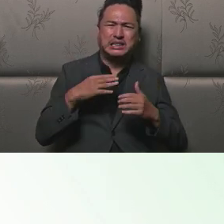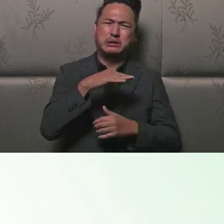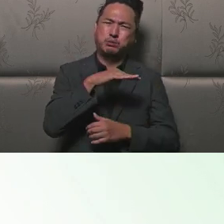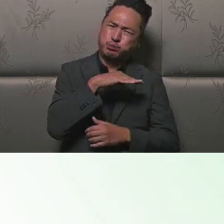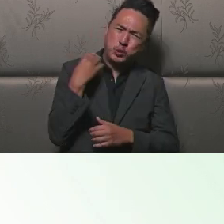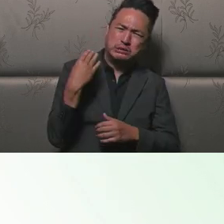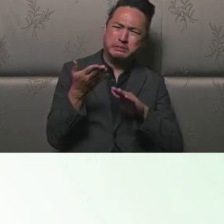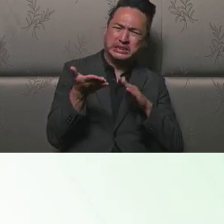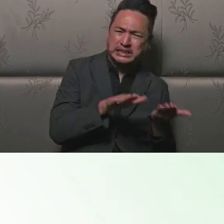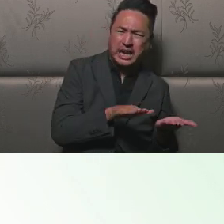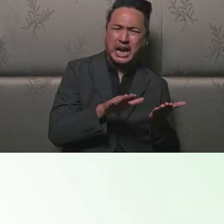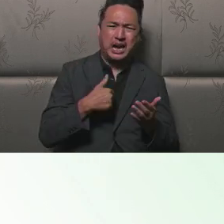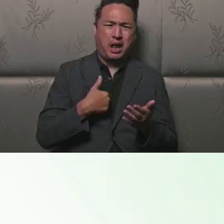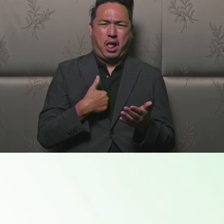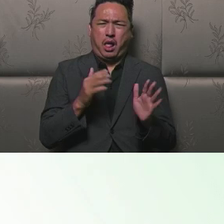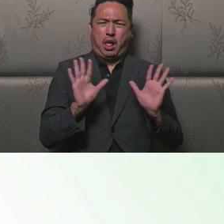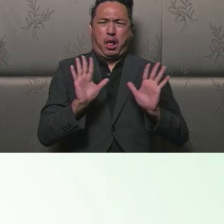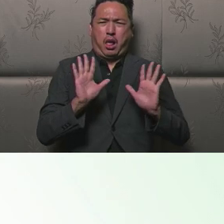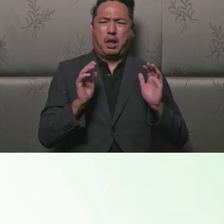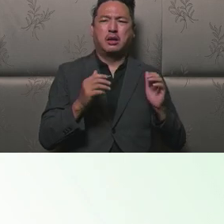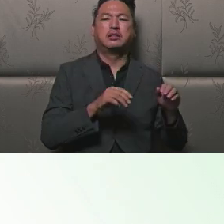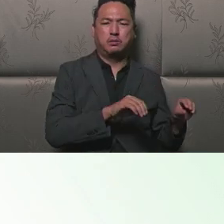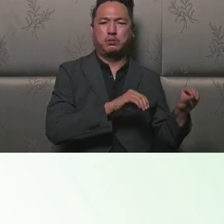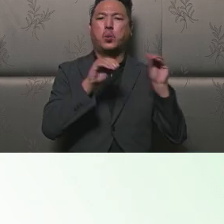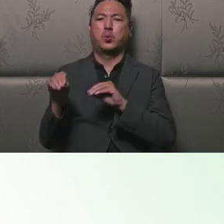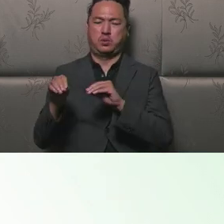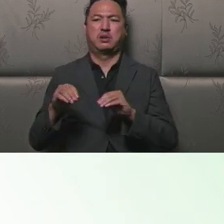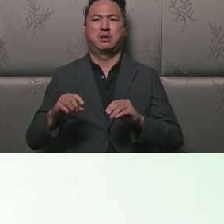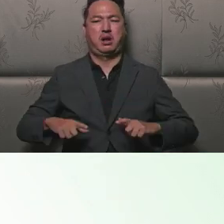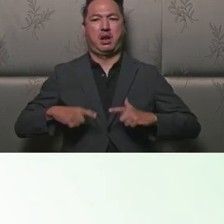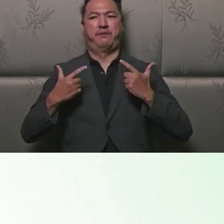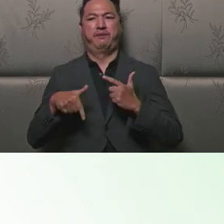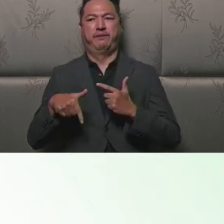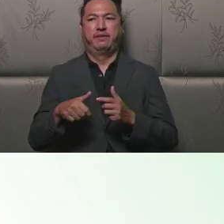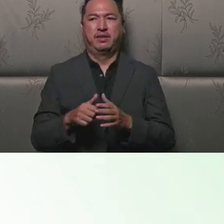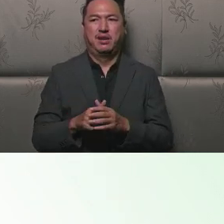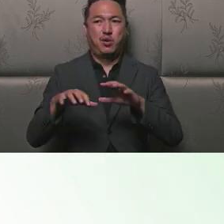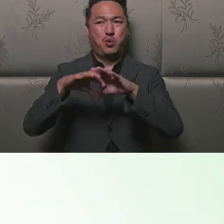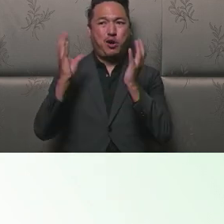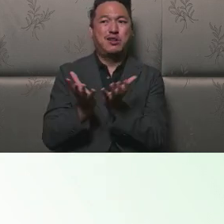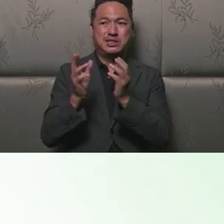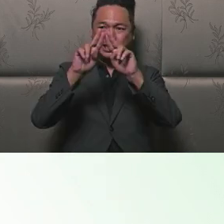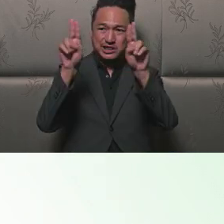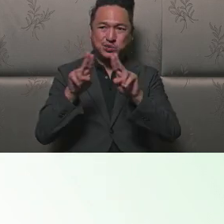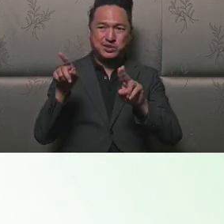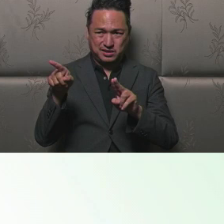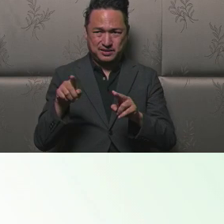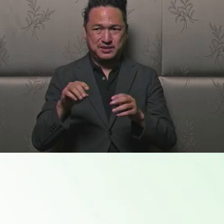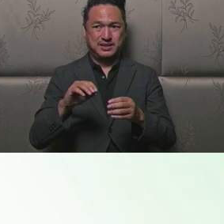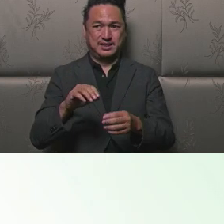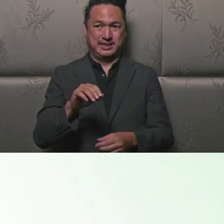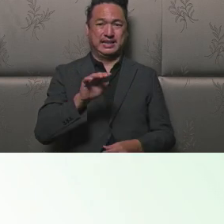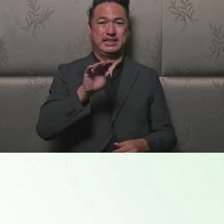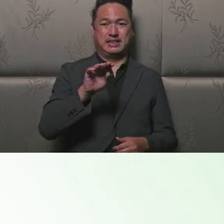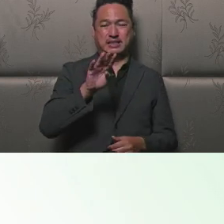about 43.7 million refugees, also people who are seeking asylum, seeking refuge, and others